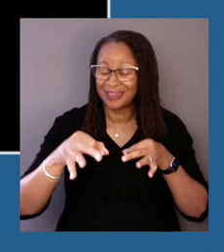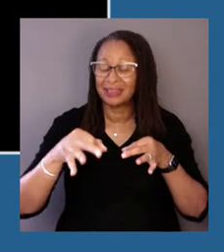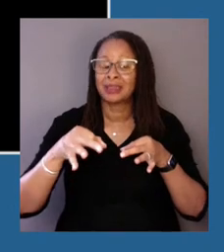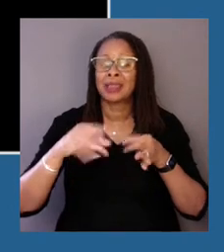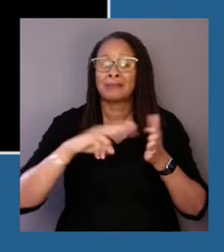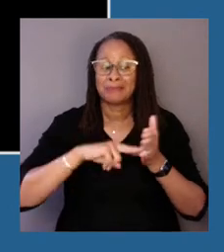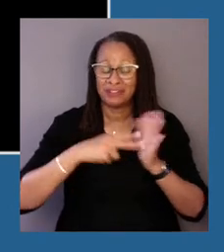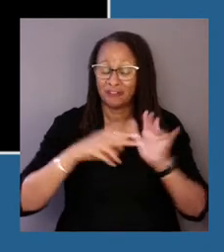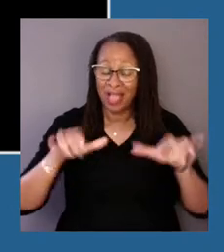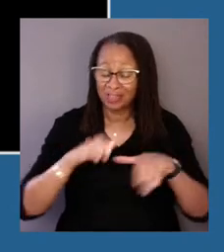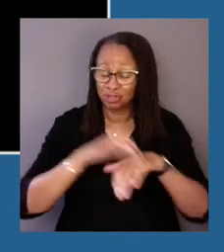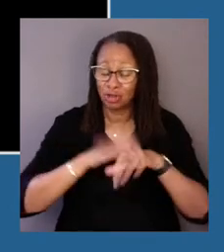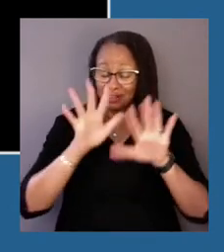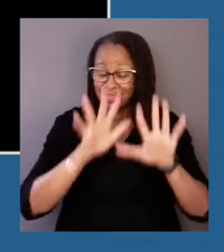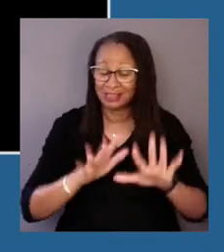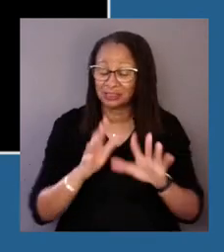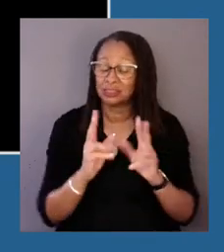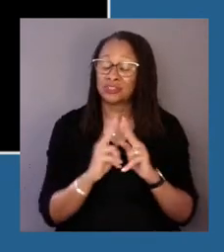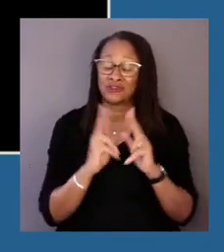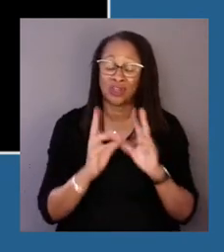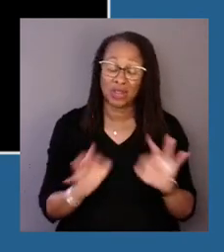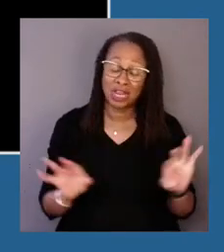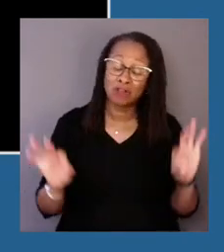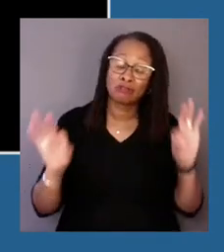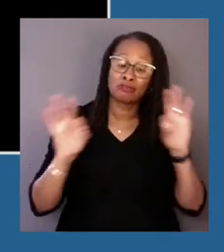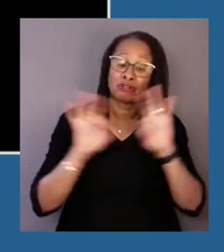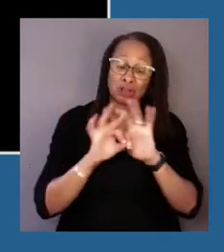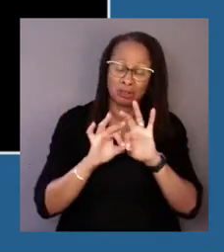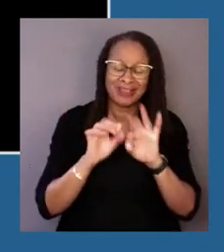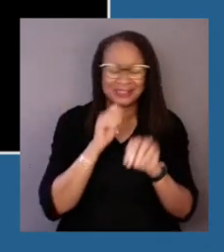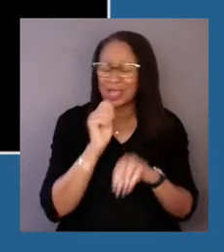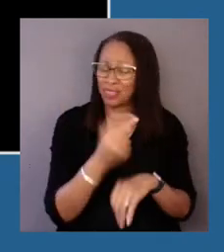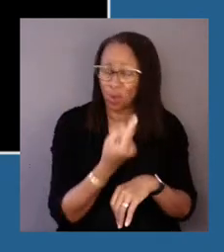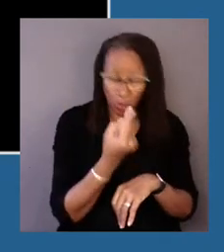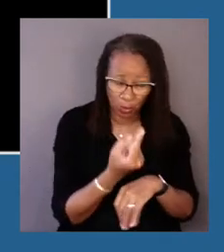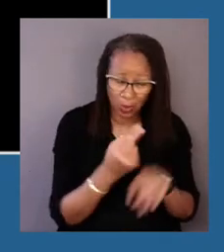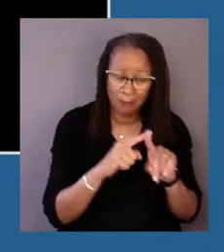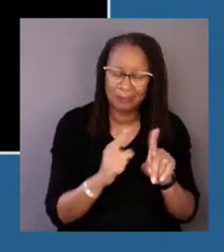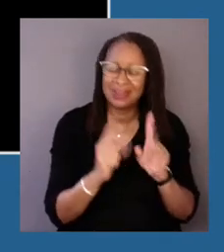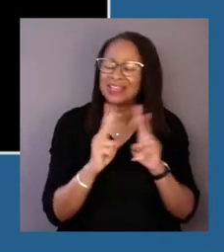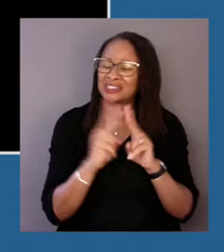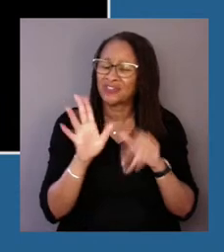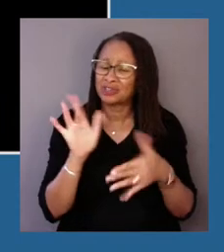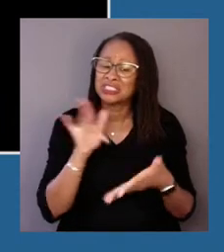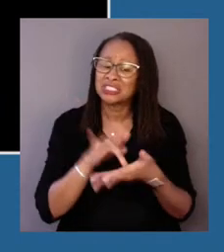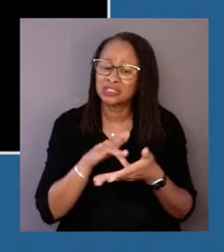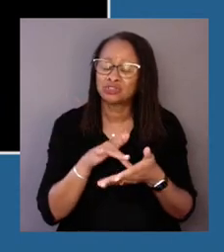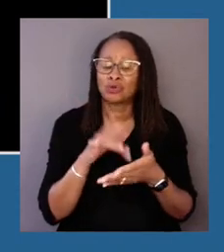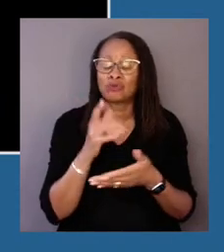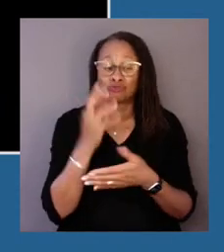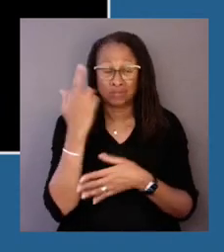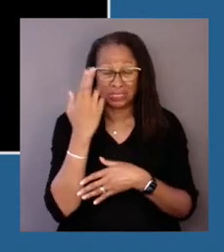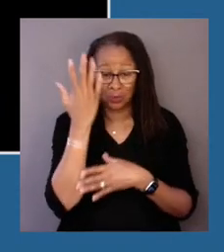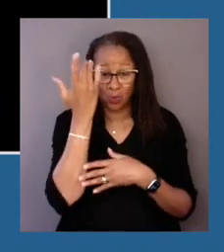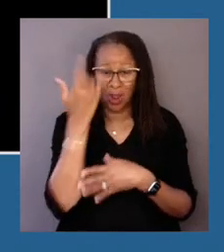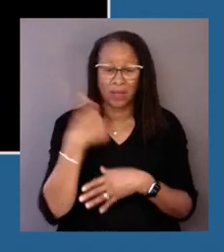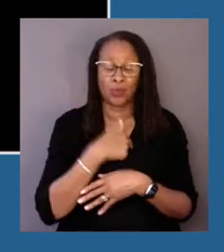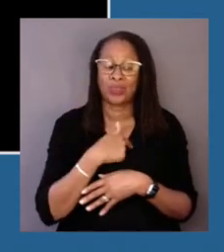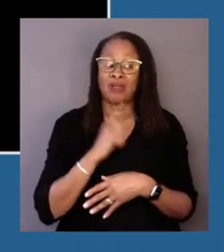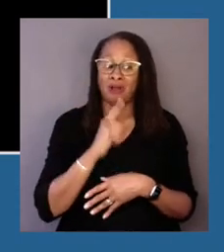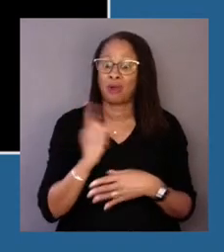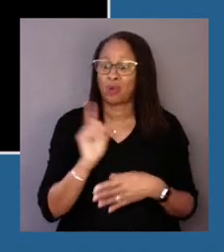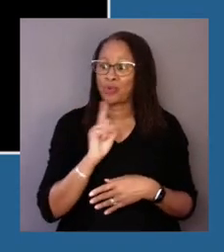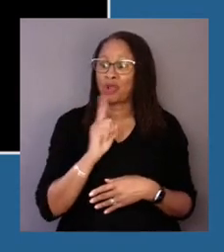of the critical factors, surely not the only one, but a very, very central factor in why we are where we are,